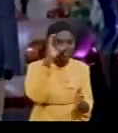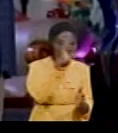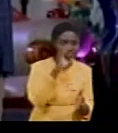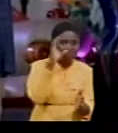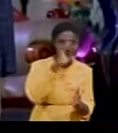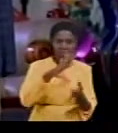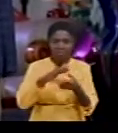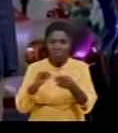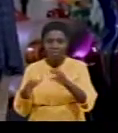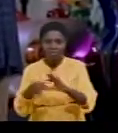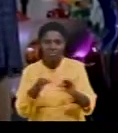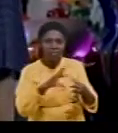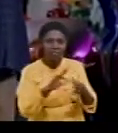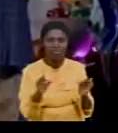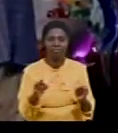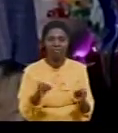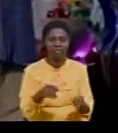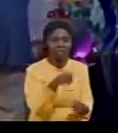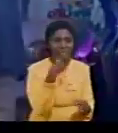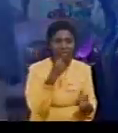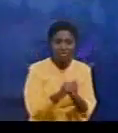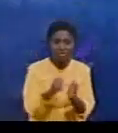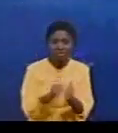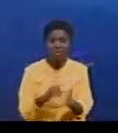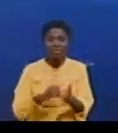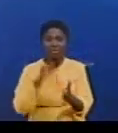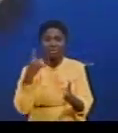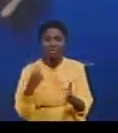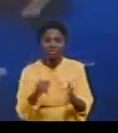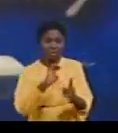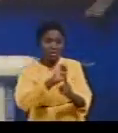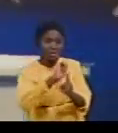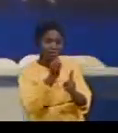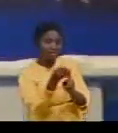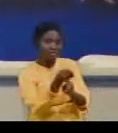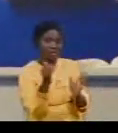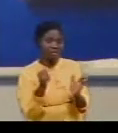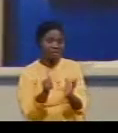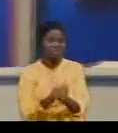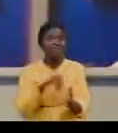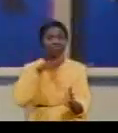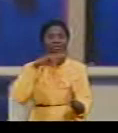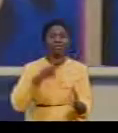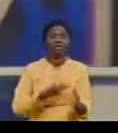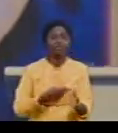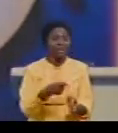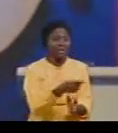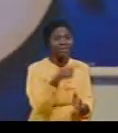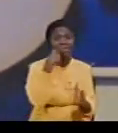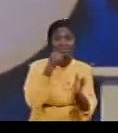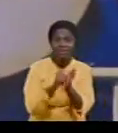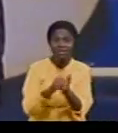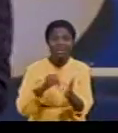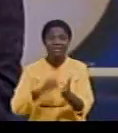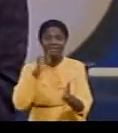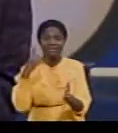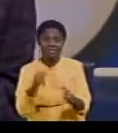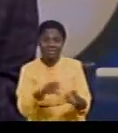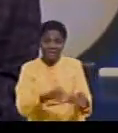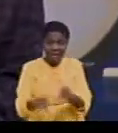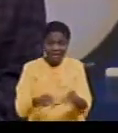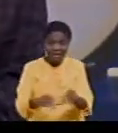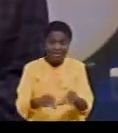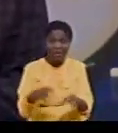say it's the environment that corrupts us. They say it is the action